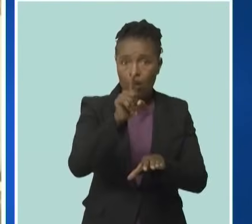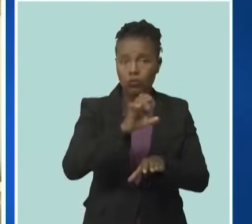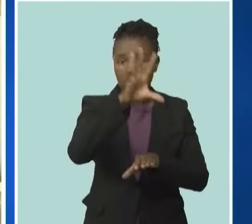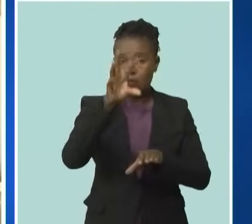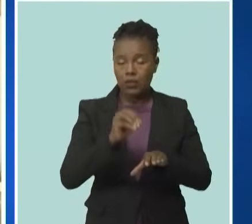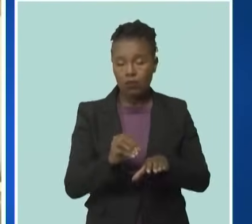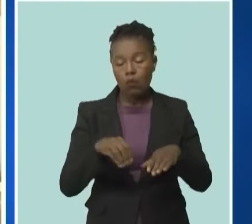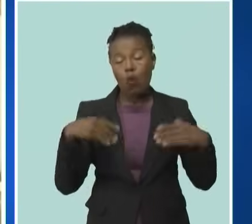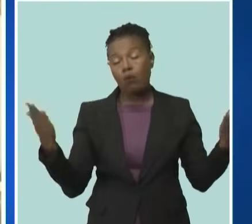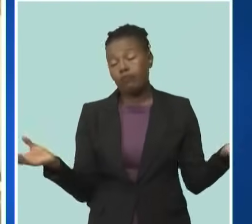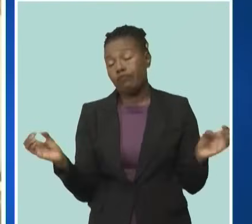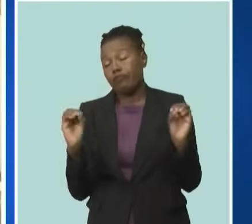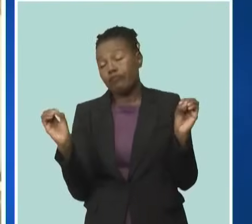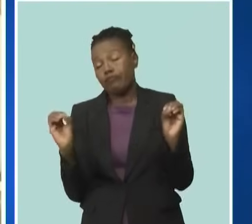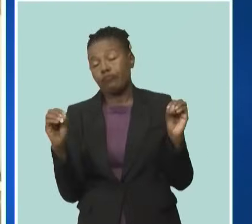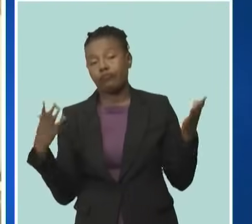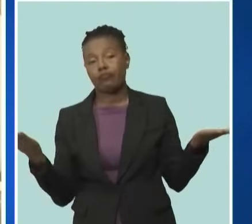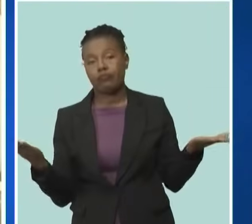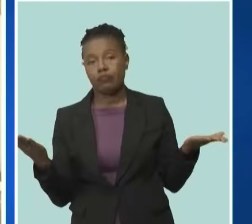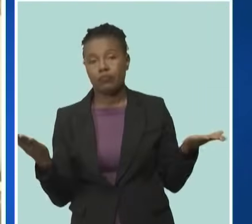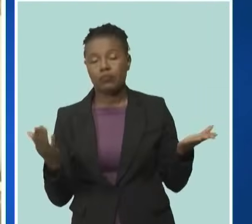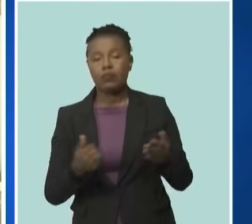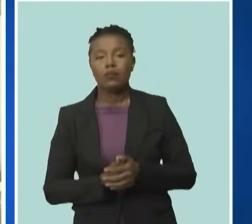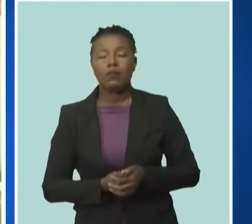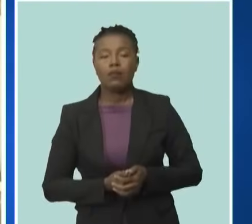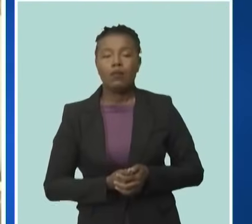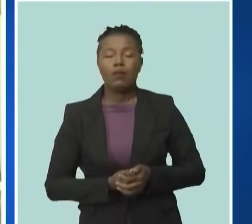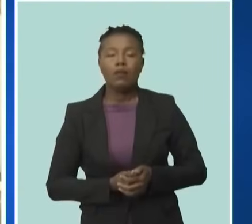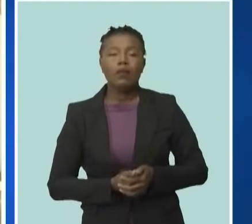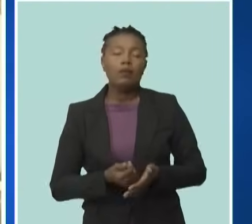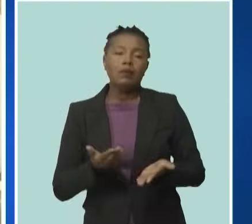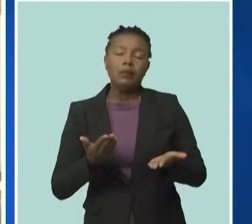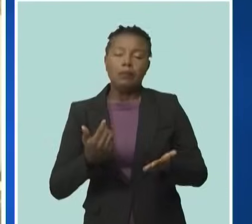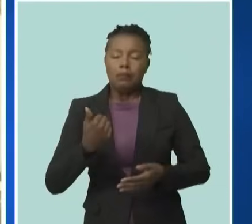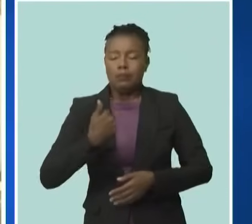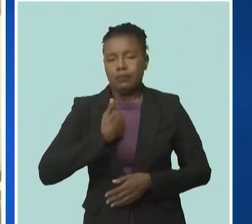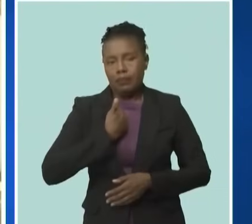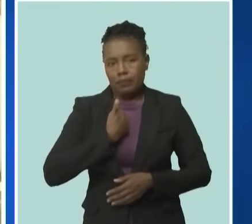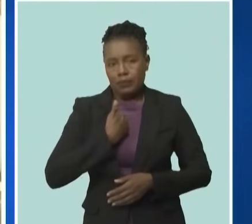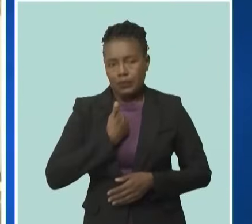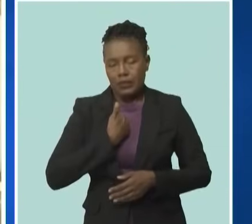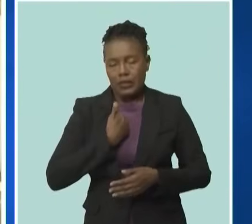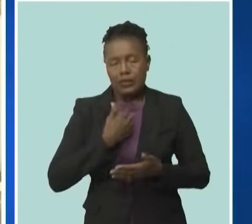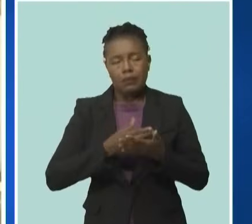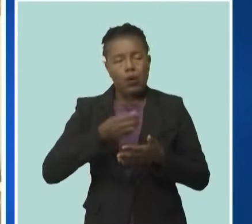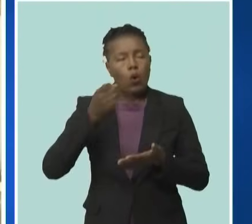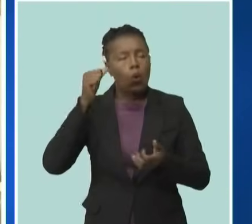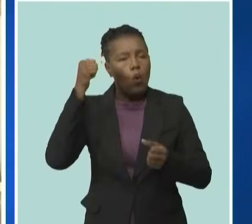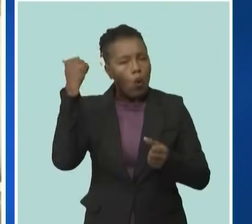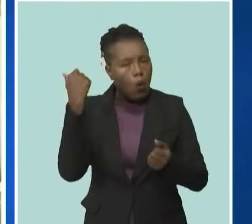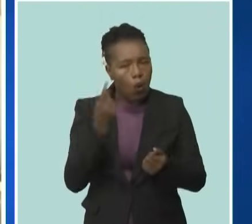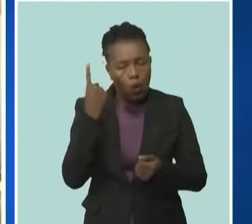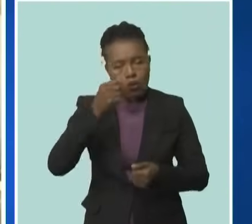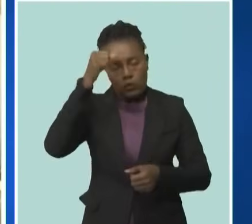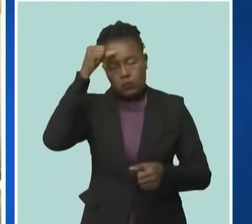at all. A philosophy that I've taken up to